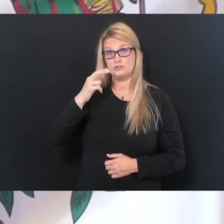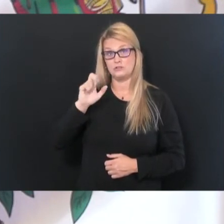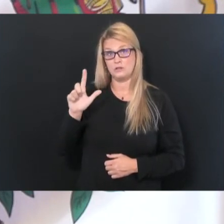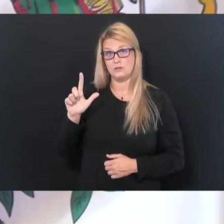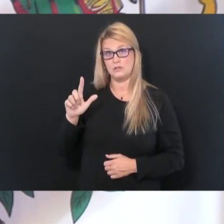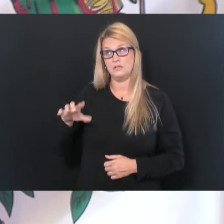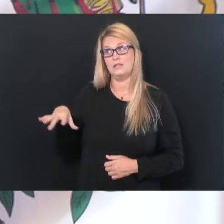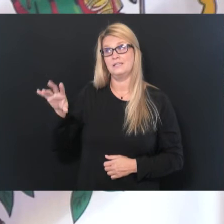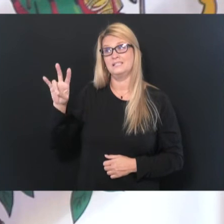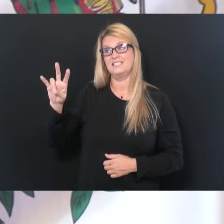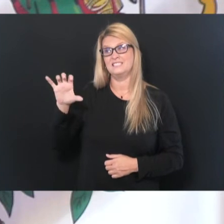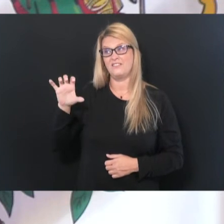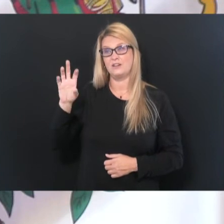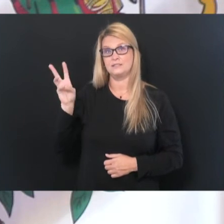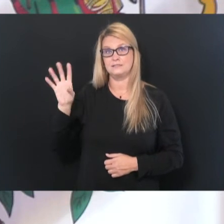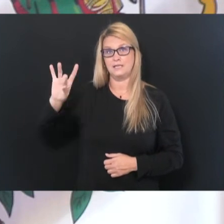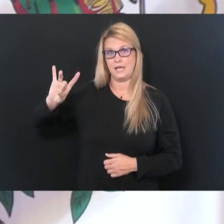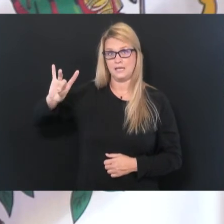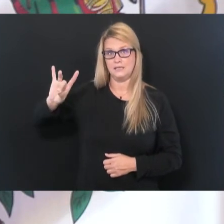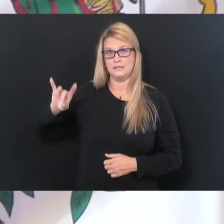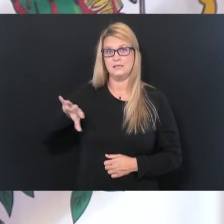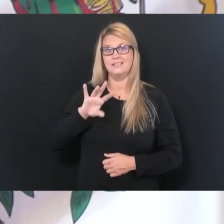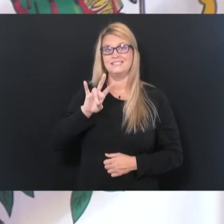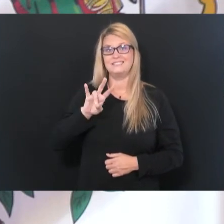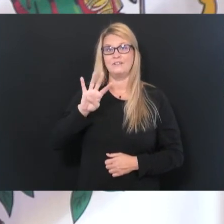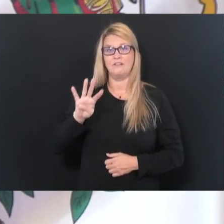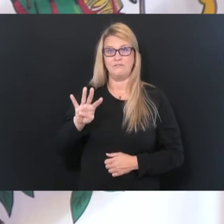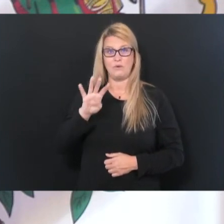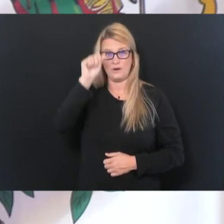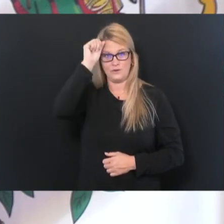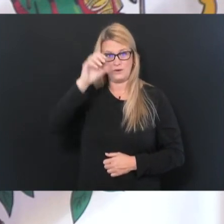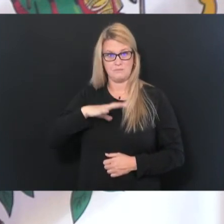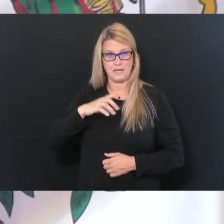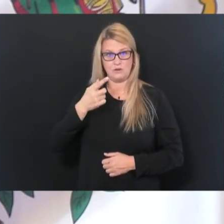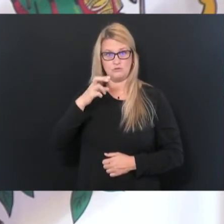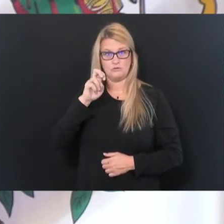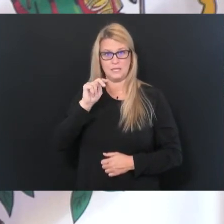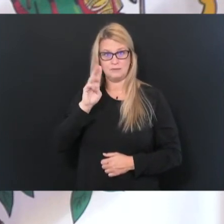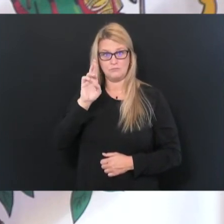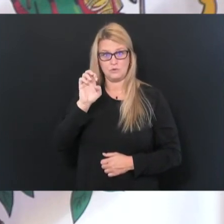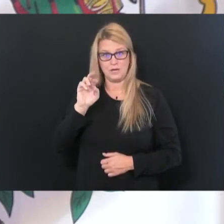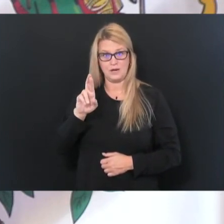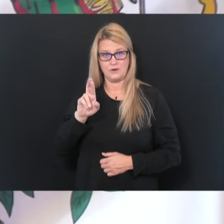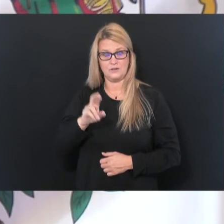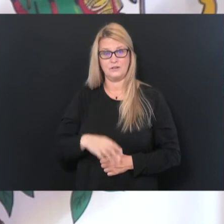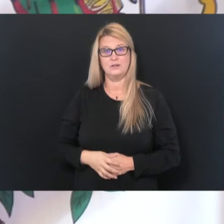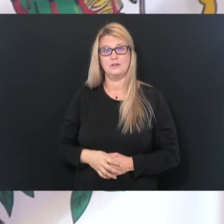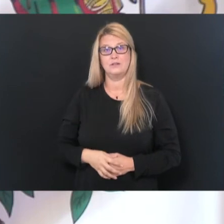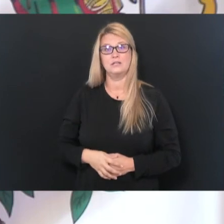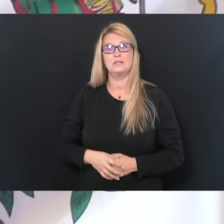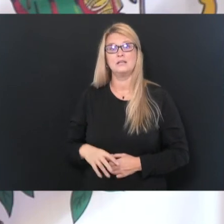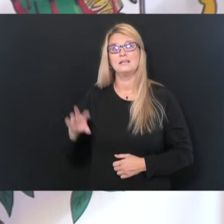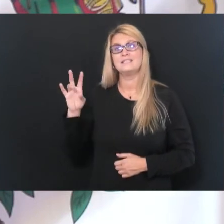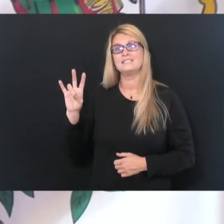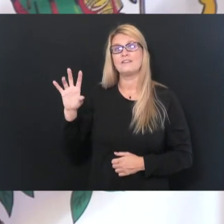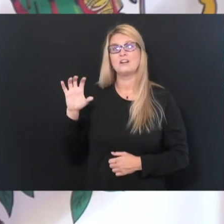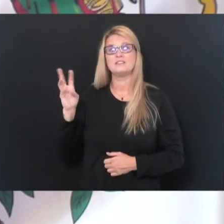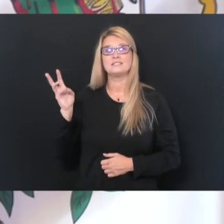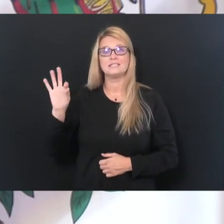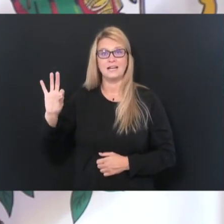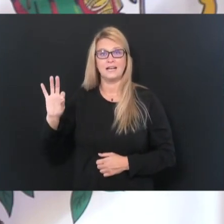Our 768th death, a 74-year-old male from Greenbrier County. Our 769th